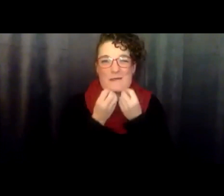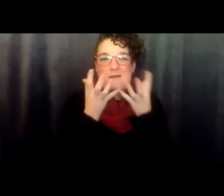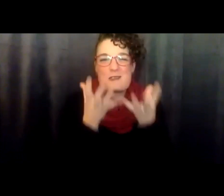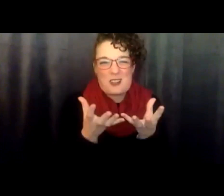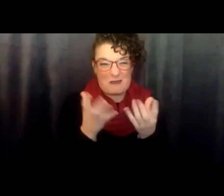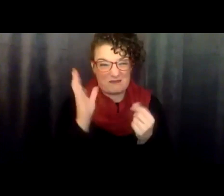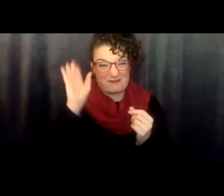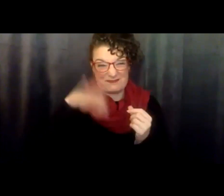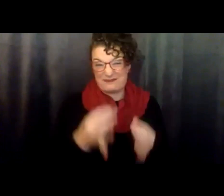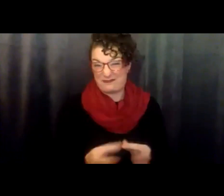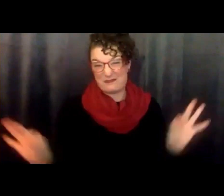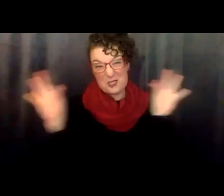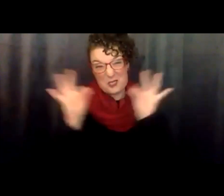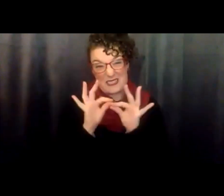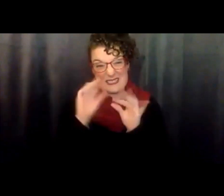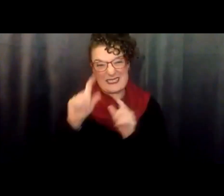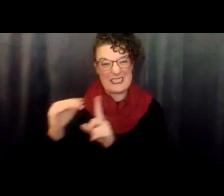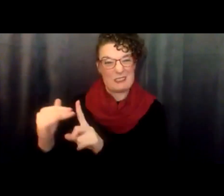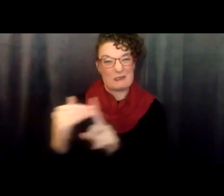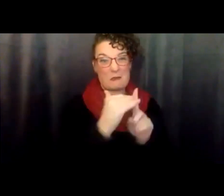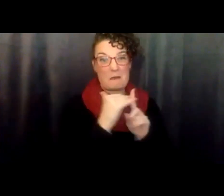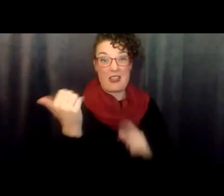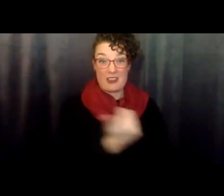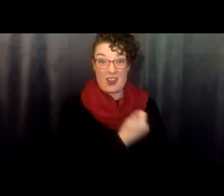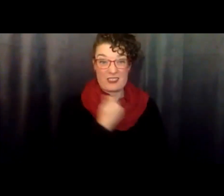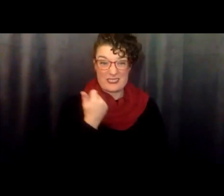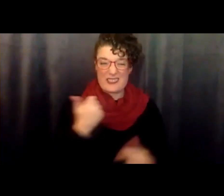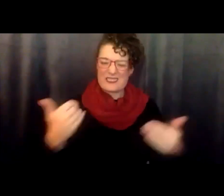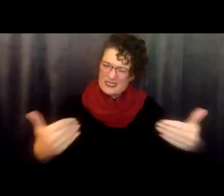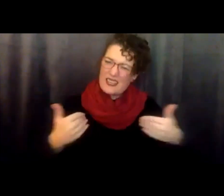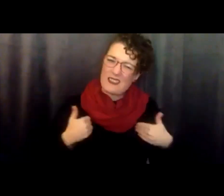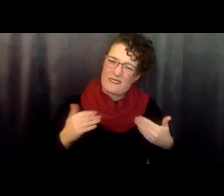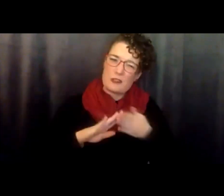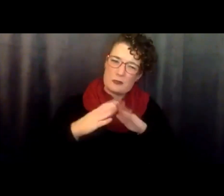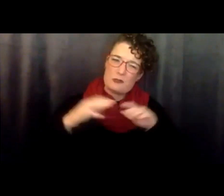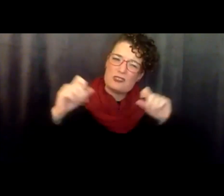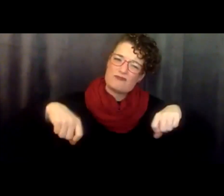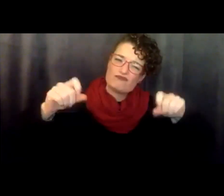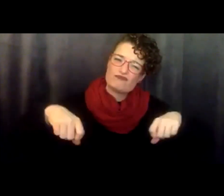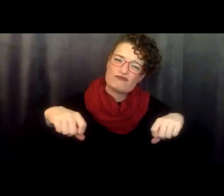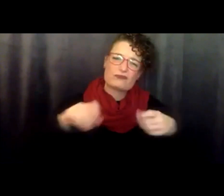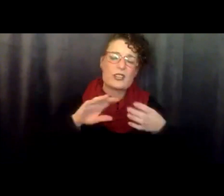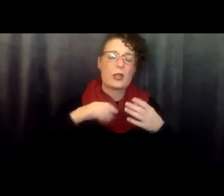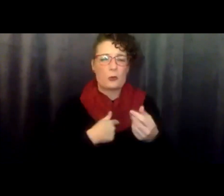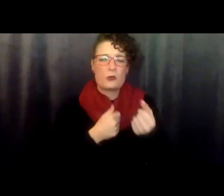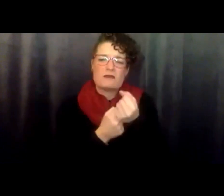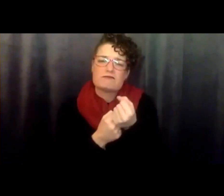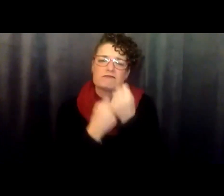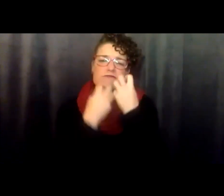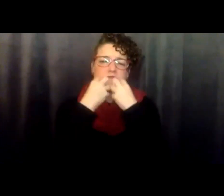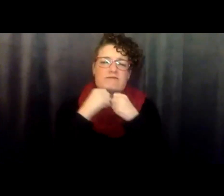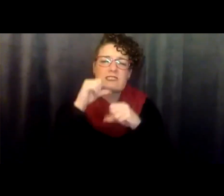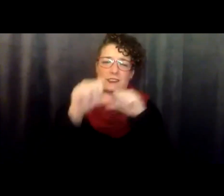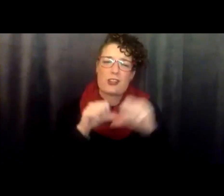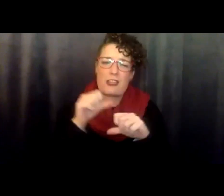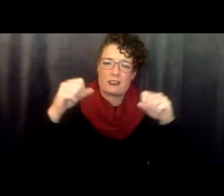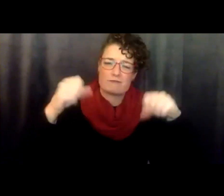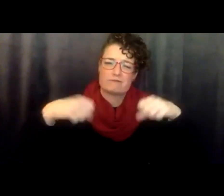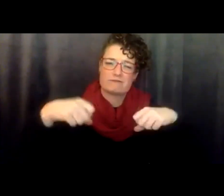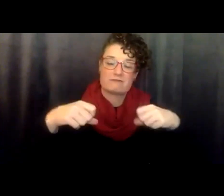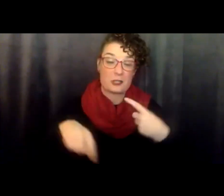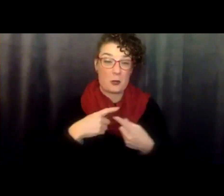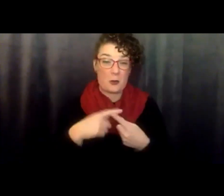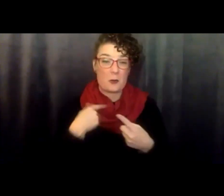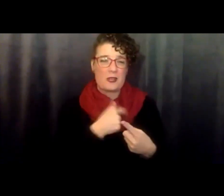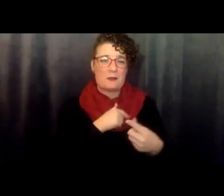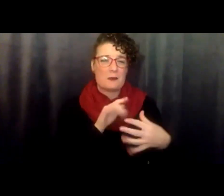remind ourselves that we exist within communities and that we're held by one another. And when we tug on that web